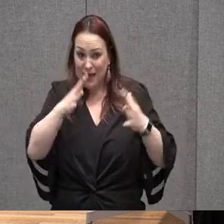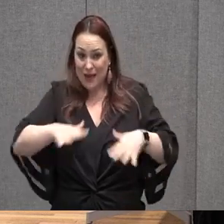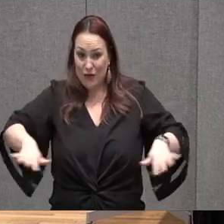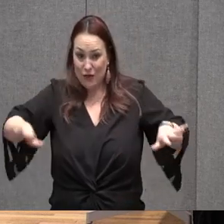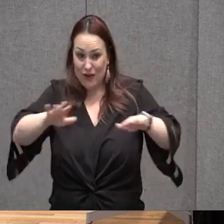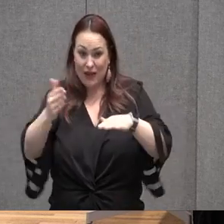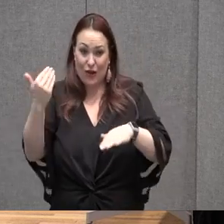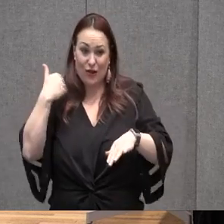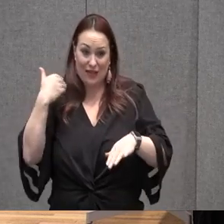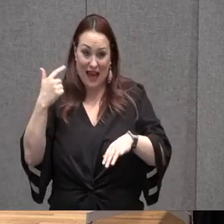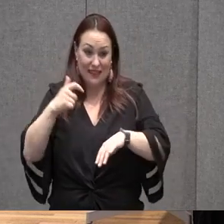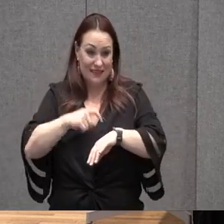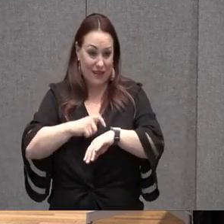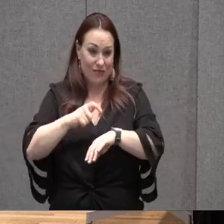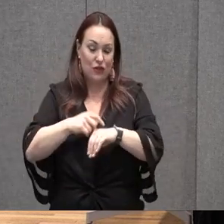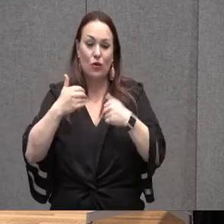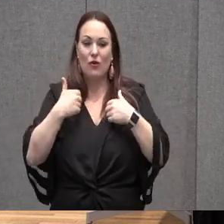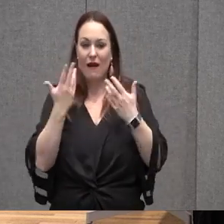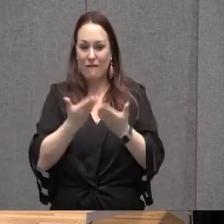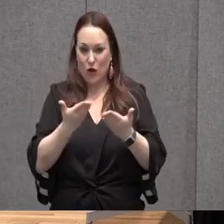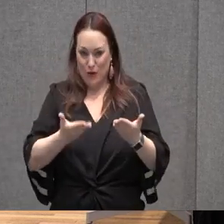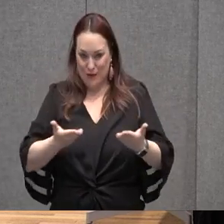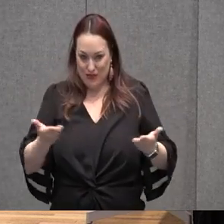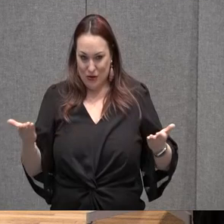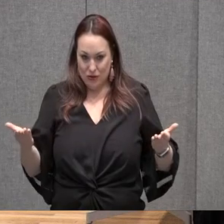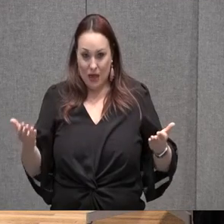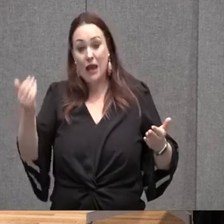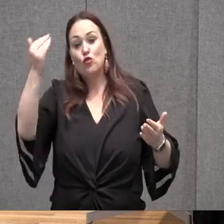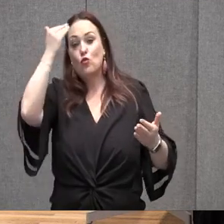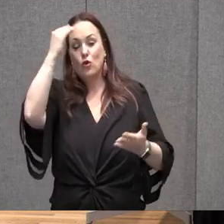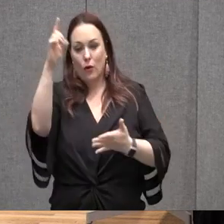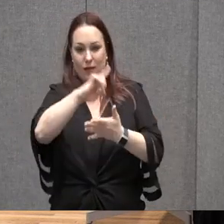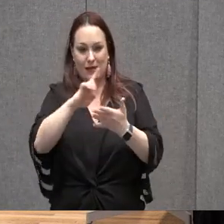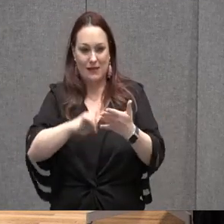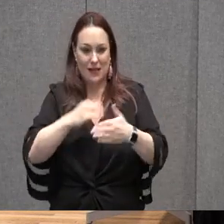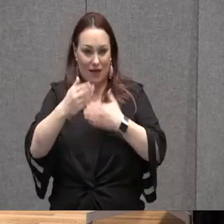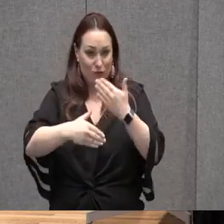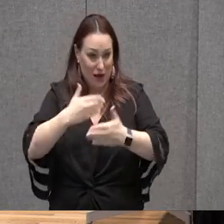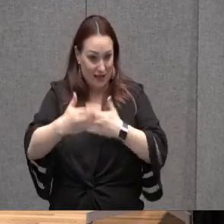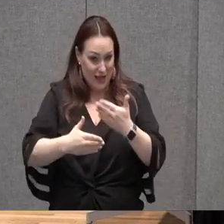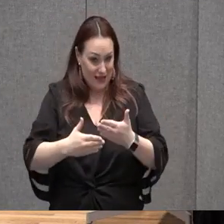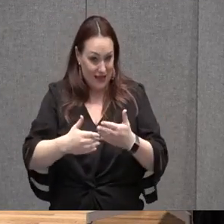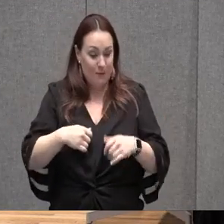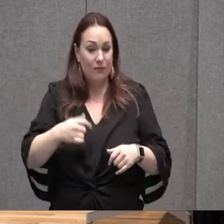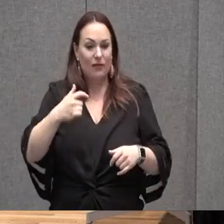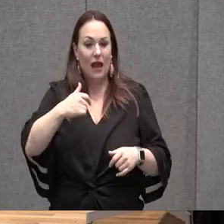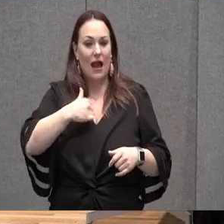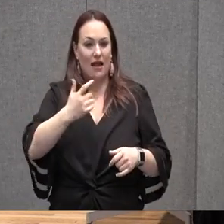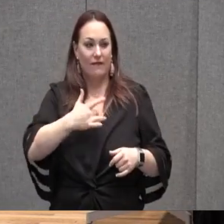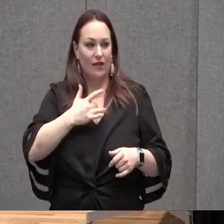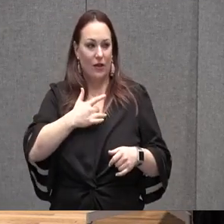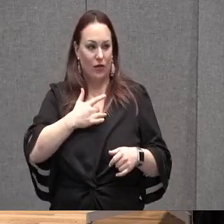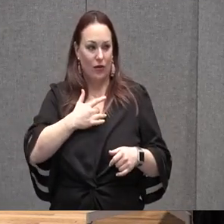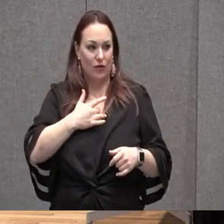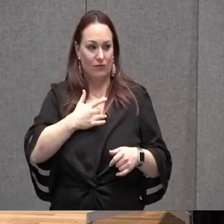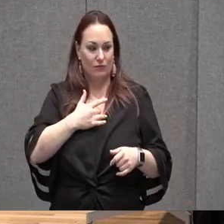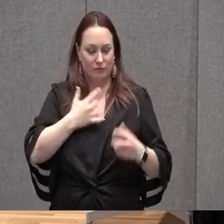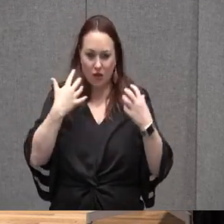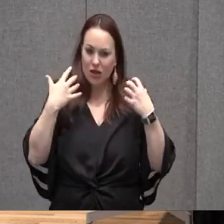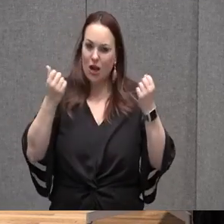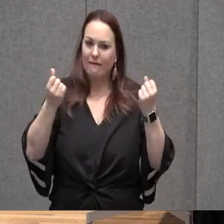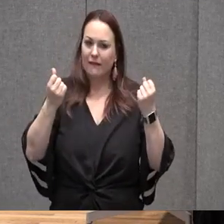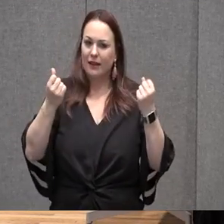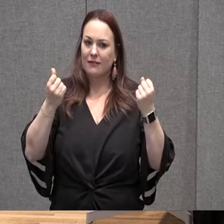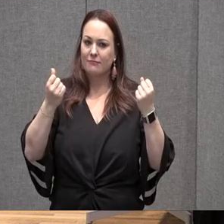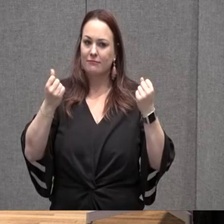episode. So you have all your materials, and you know the design process. I feel confident that our friends at